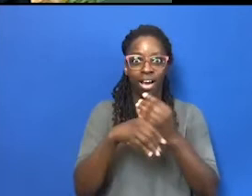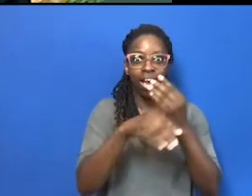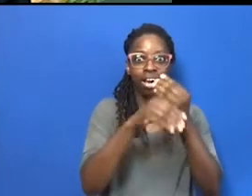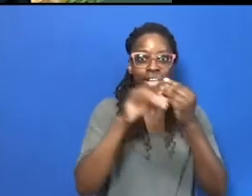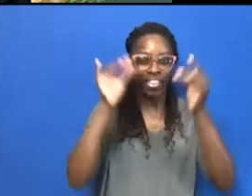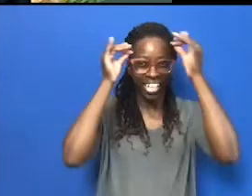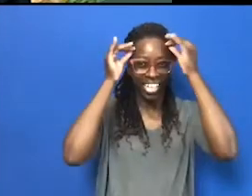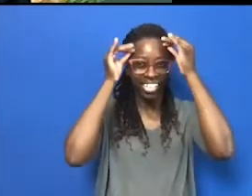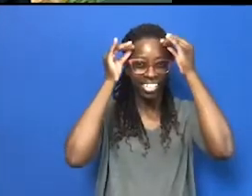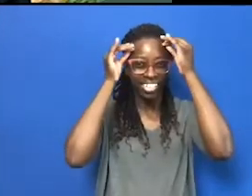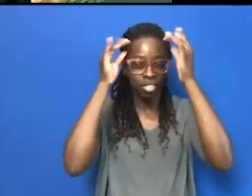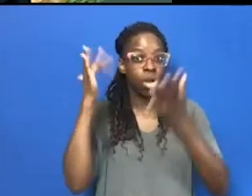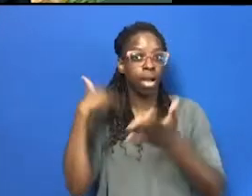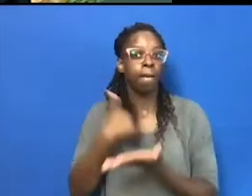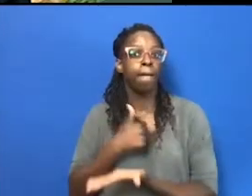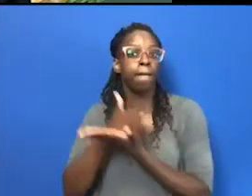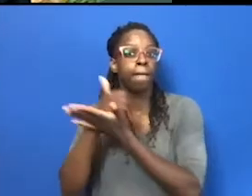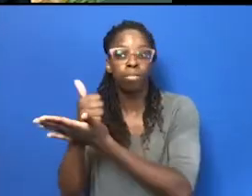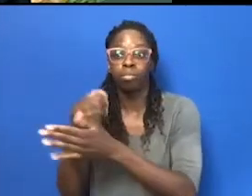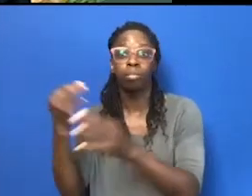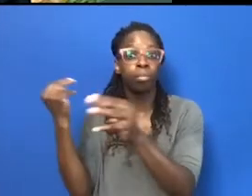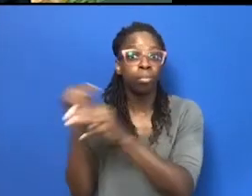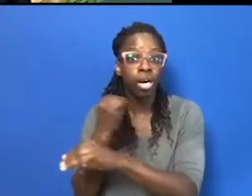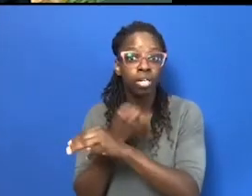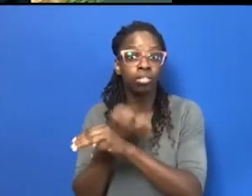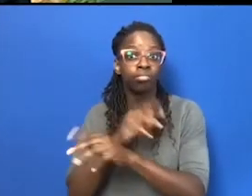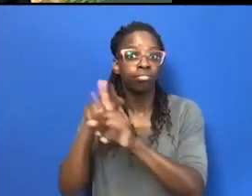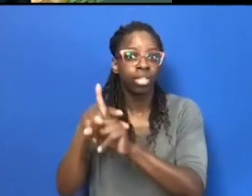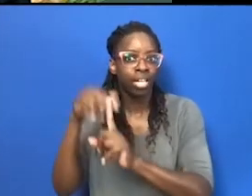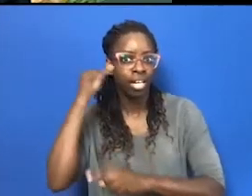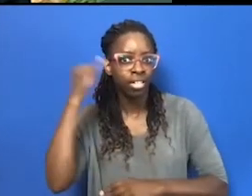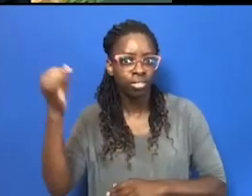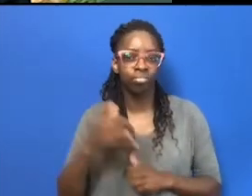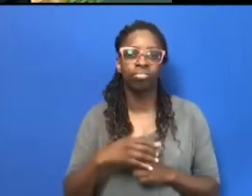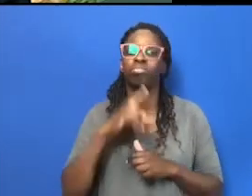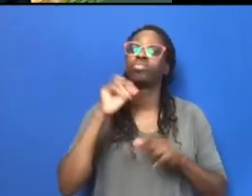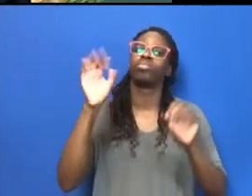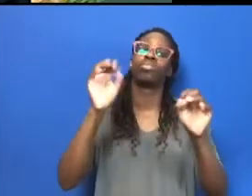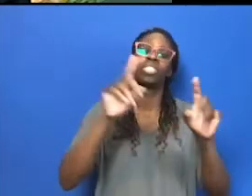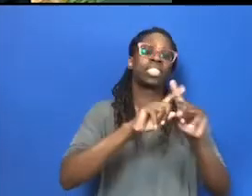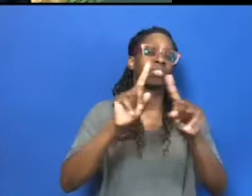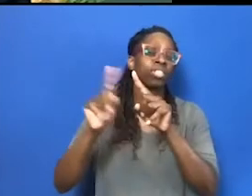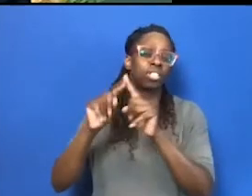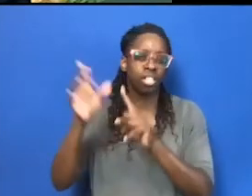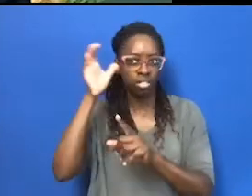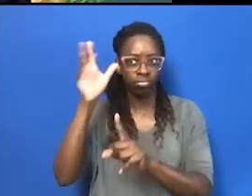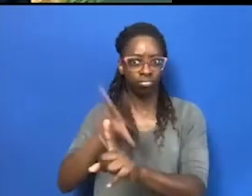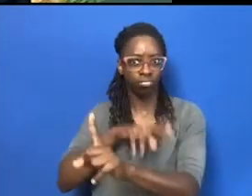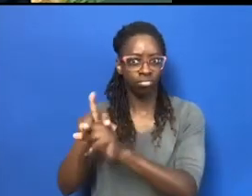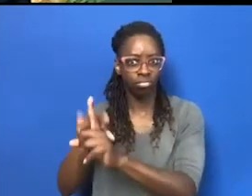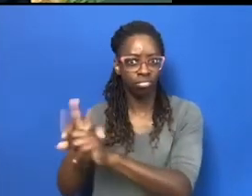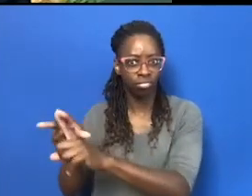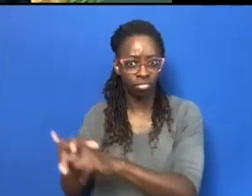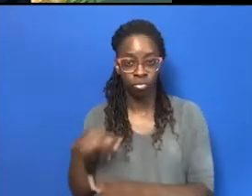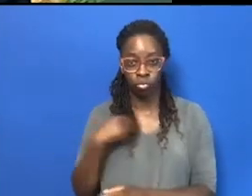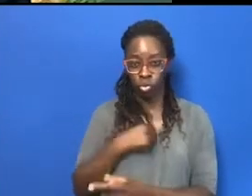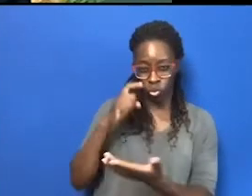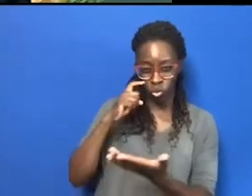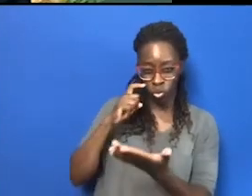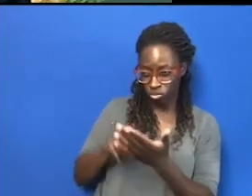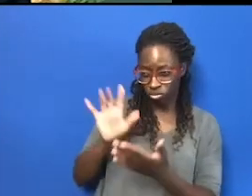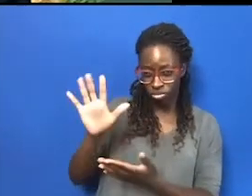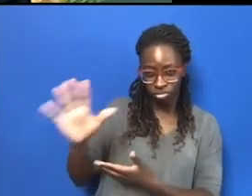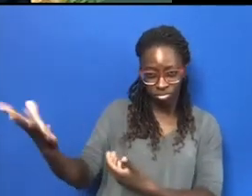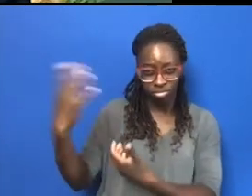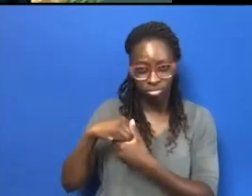with math concepts in a deeper way, really all STEM concepts in a deeper way, by noticing what they're engaged with and what they really enjoy doing, and